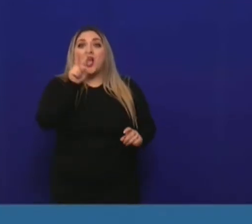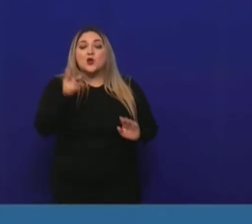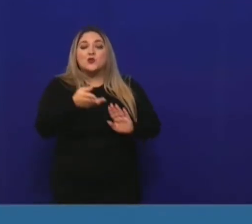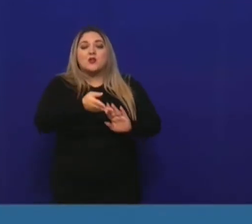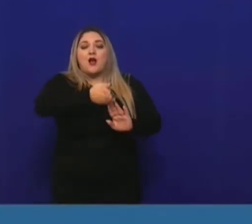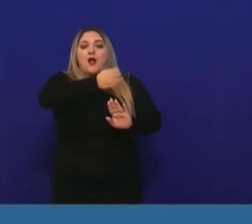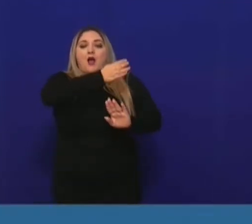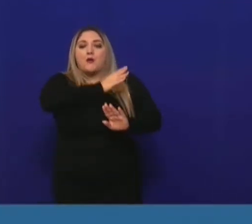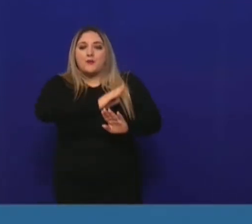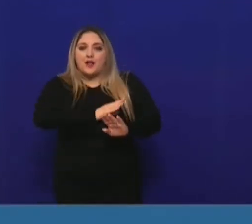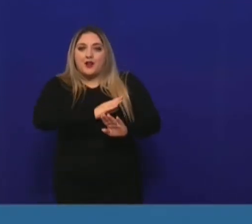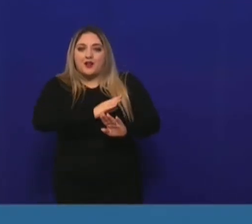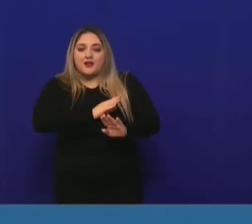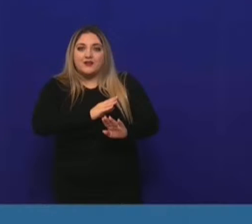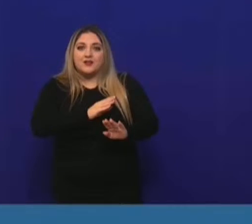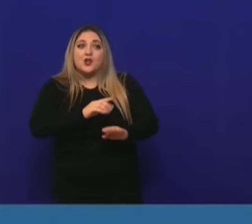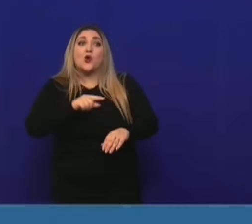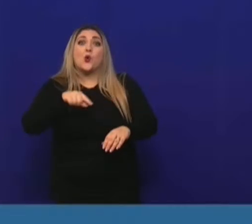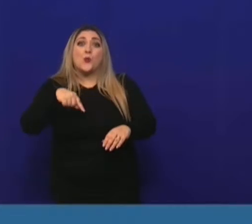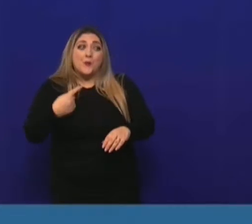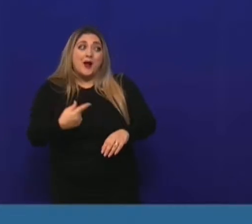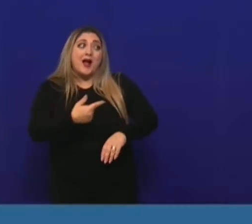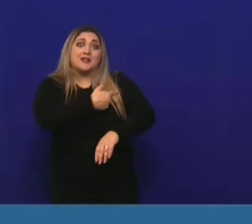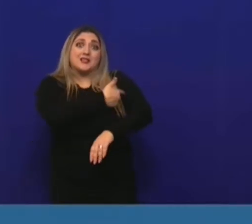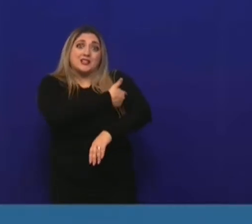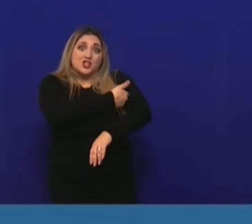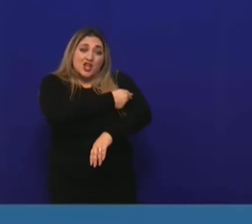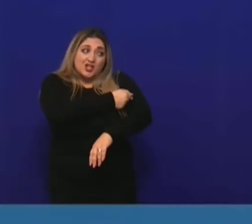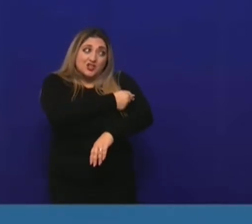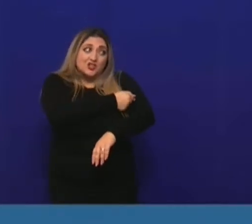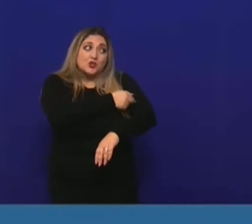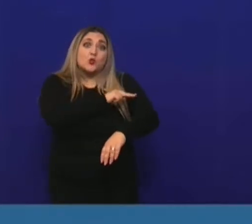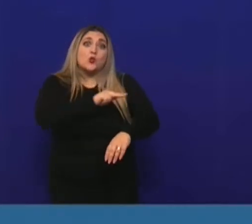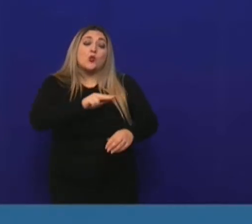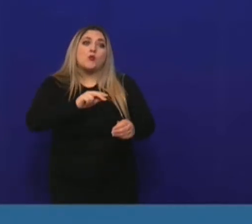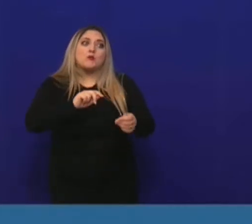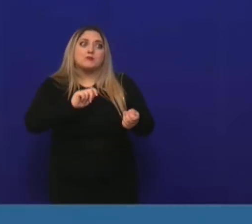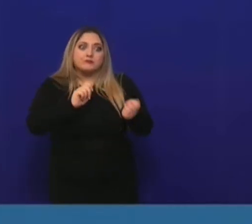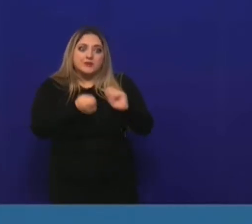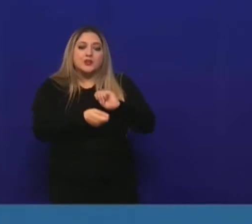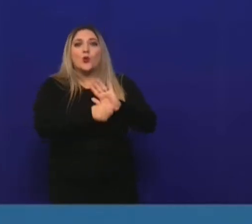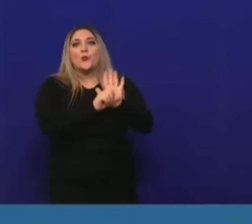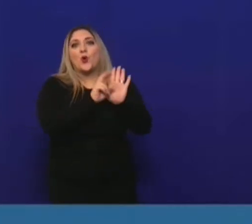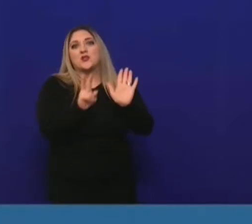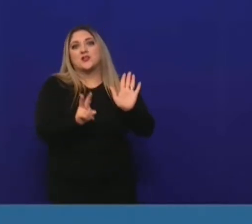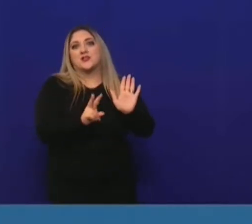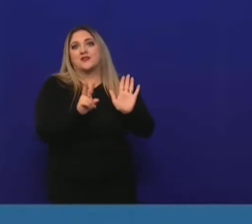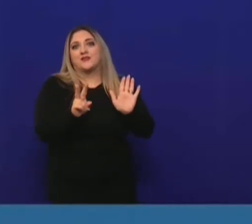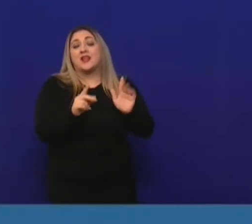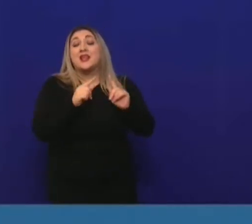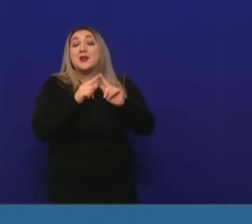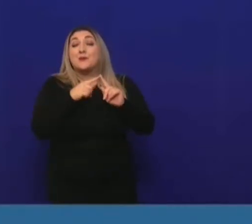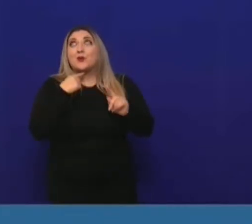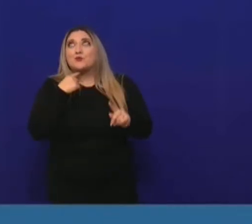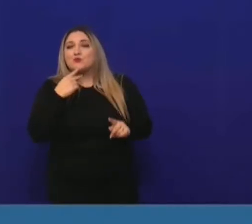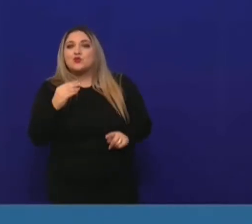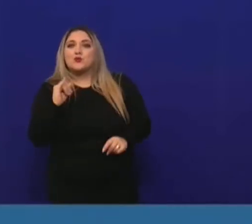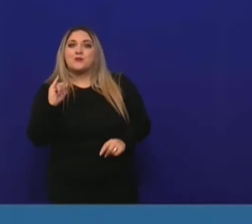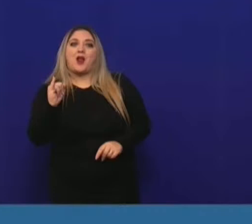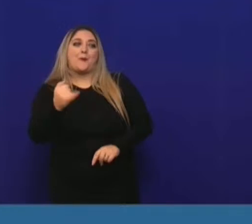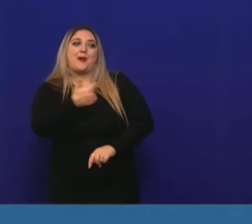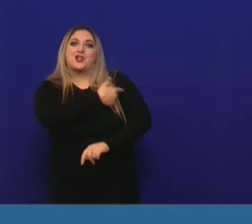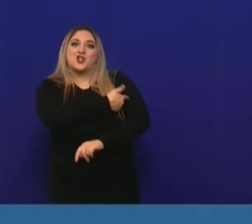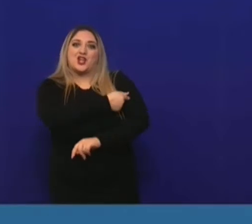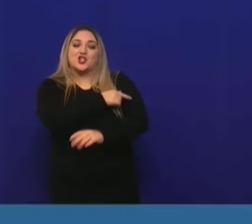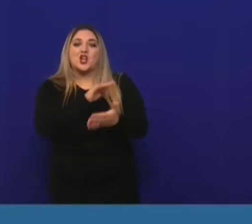ġranet tal-ewwel doża hemmhekk ħarġilhom pożittiv, però dawk għaliex kienu probabilità esposti qabel. Ġifieri